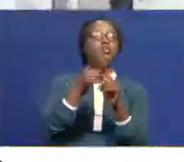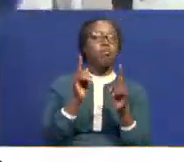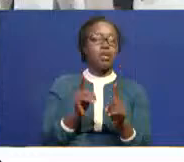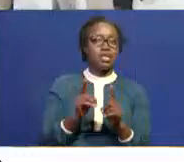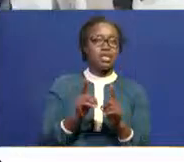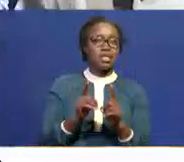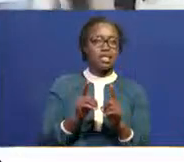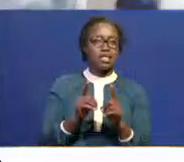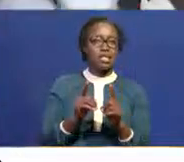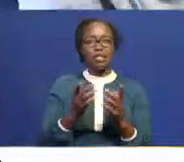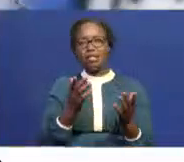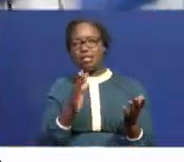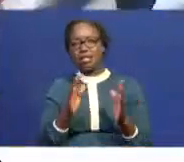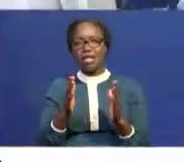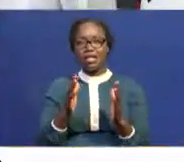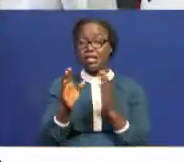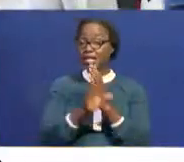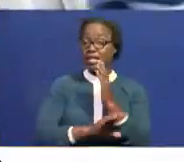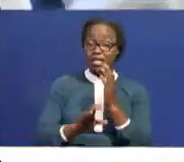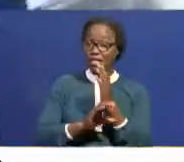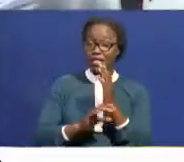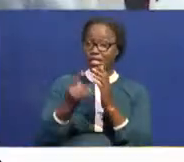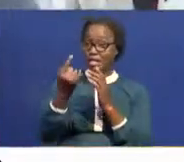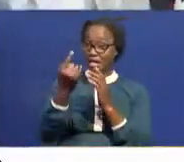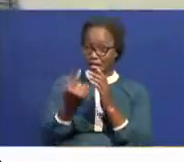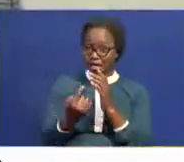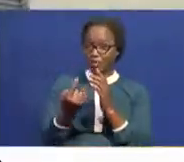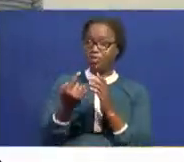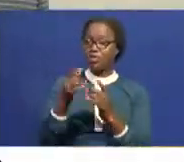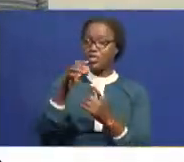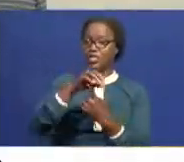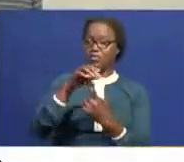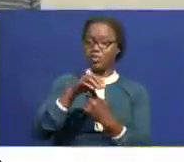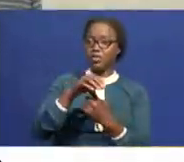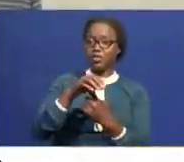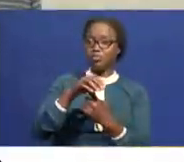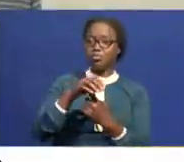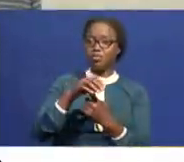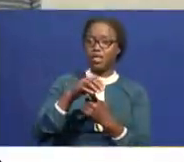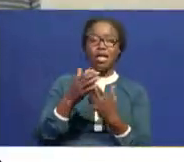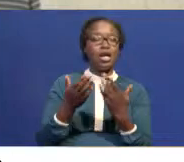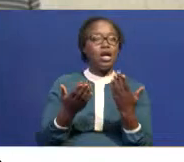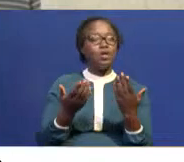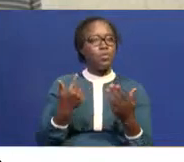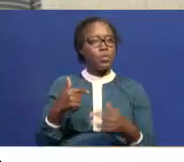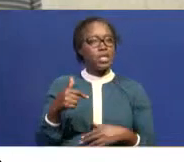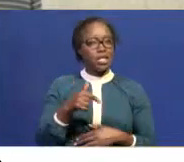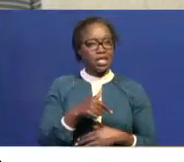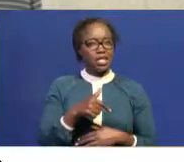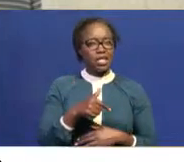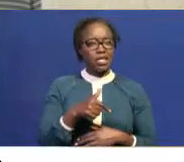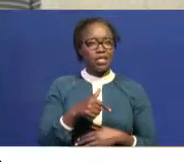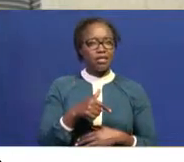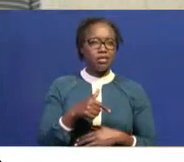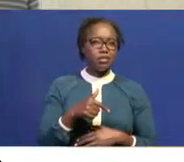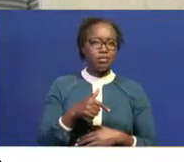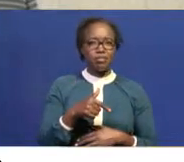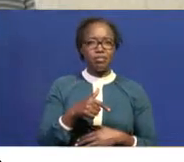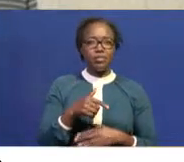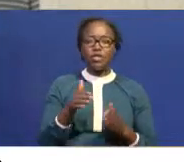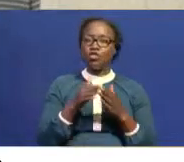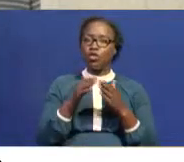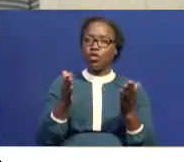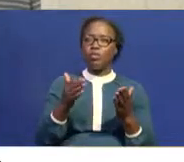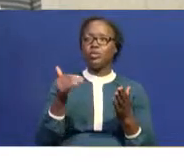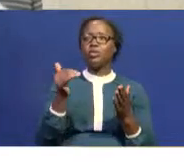by the looks of things and the number of countries which are intending to come to this championship, we are open